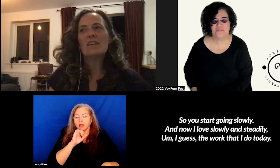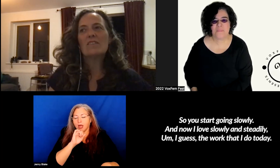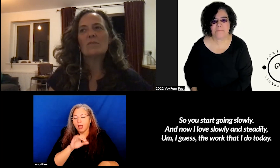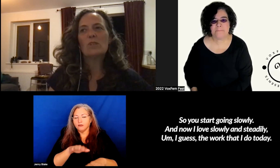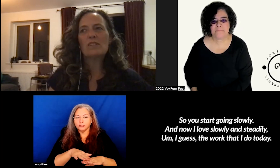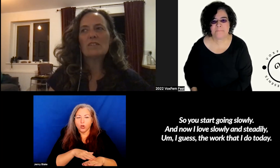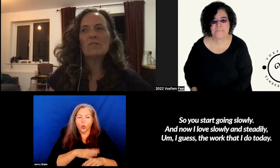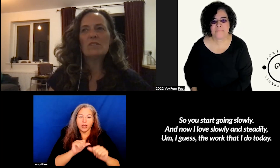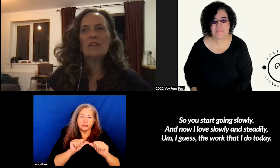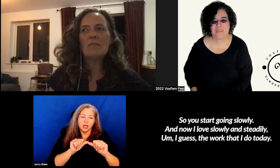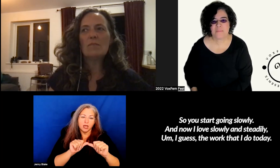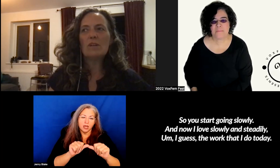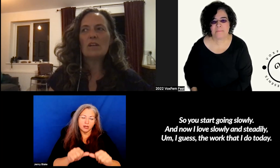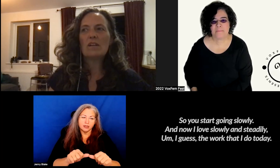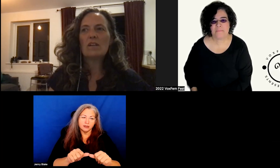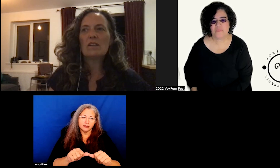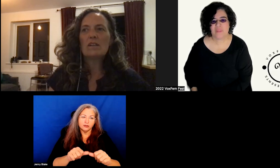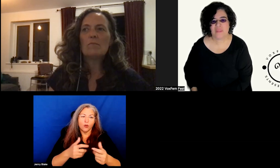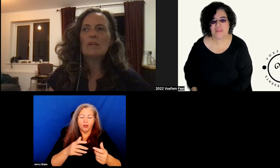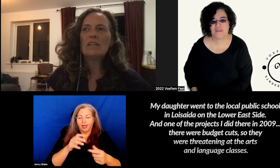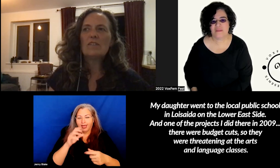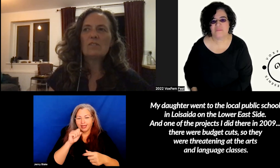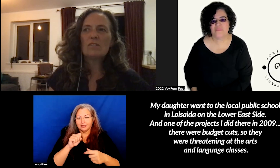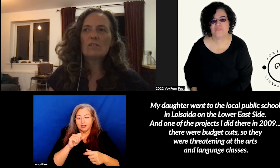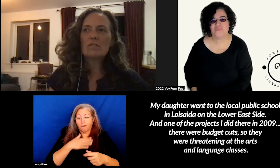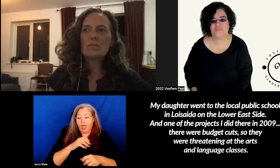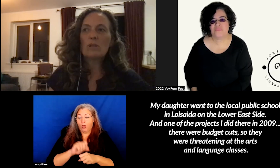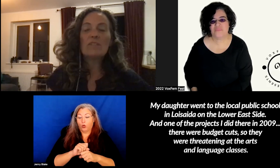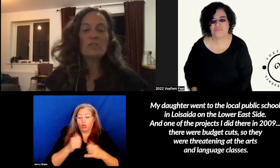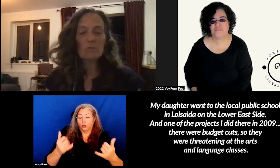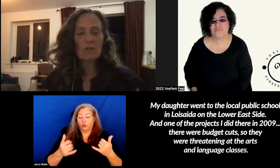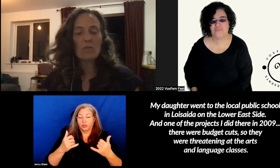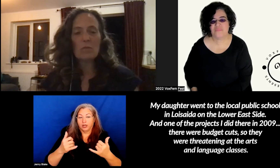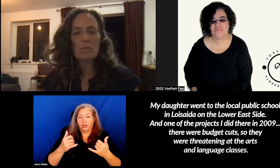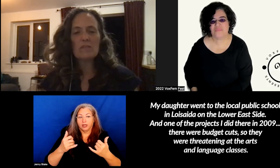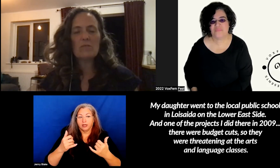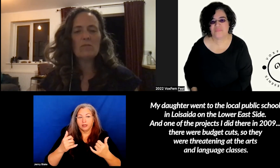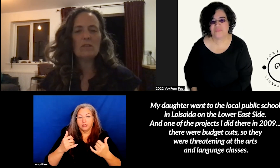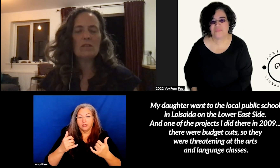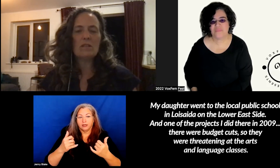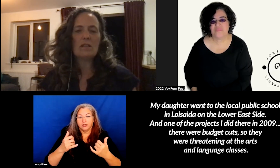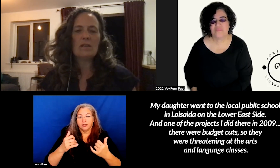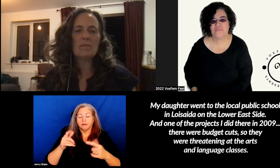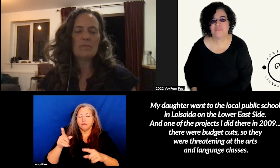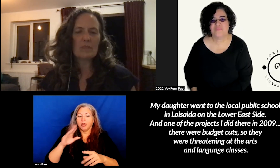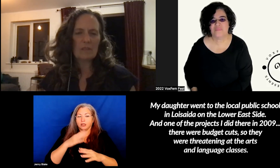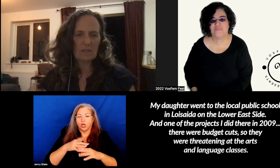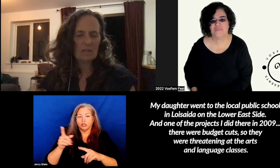I guess the work that I do today, my daughter went to the local public school